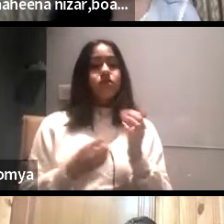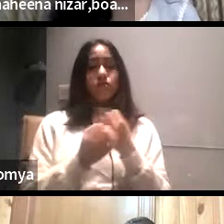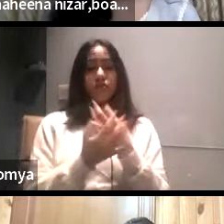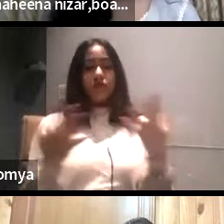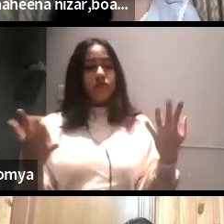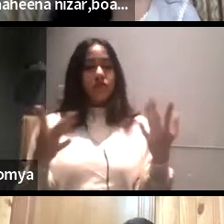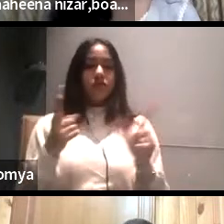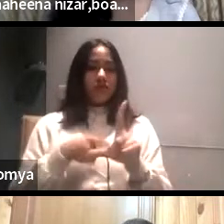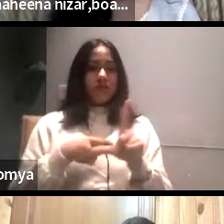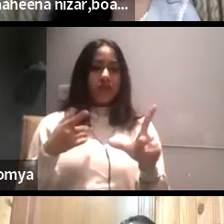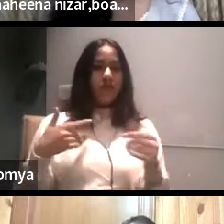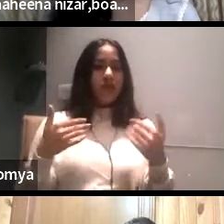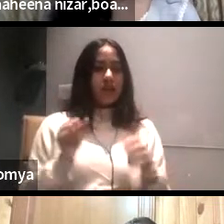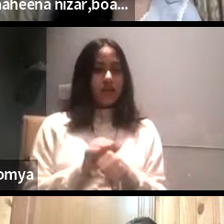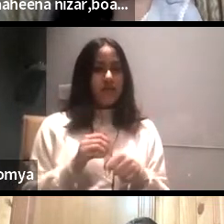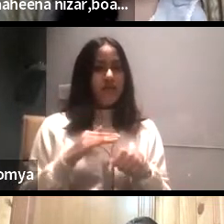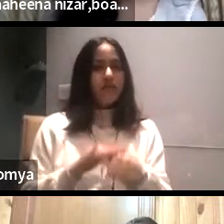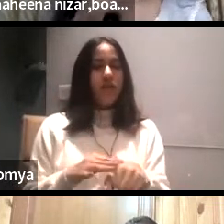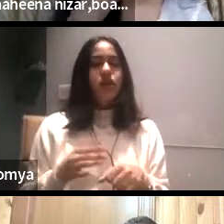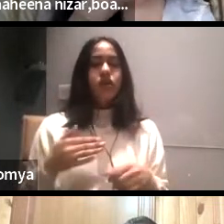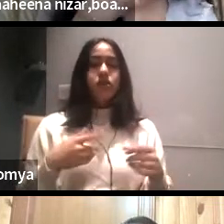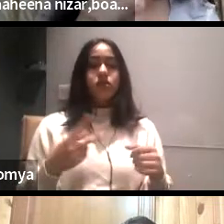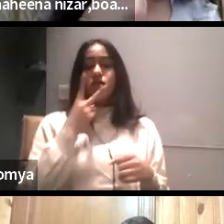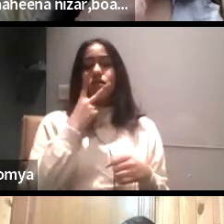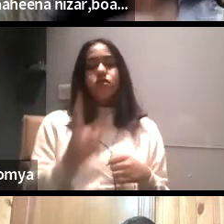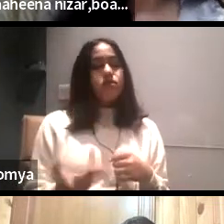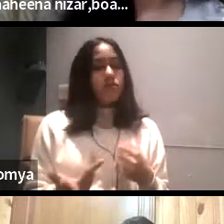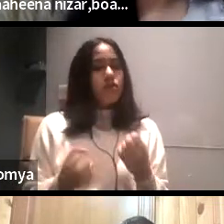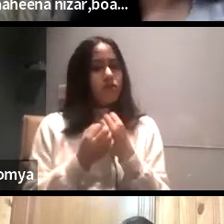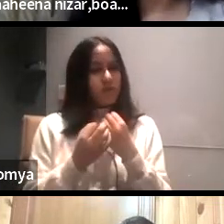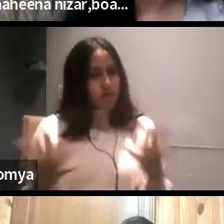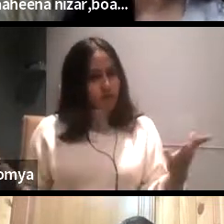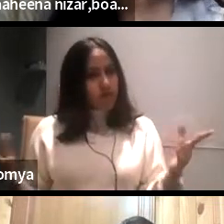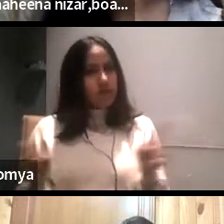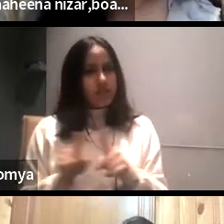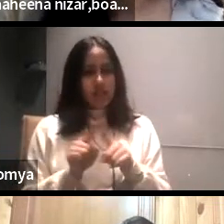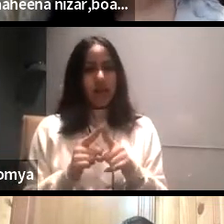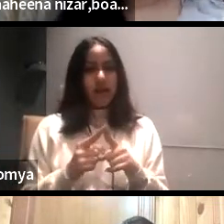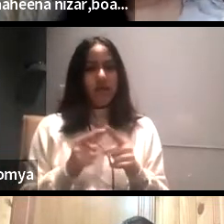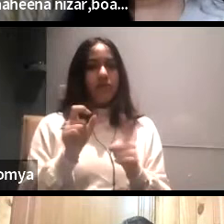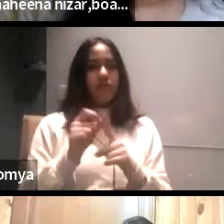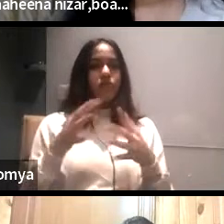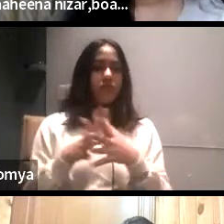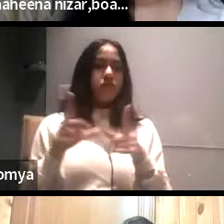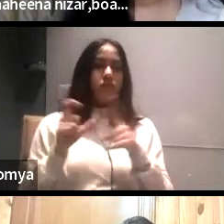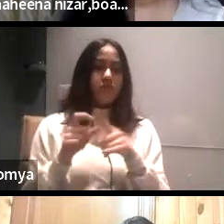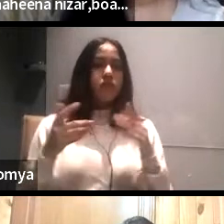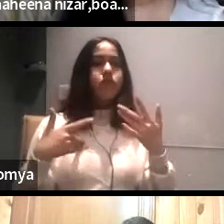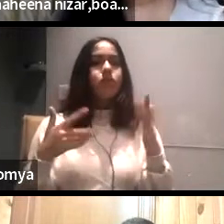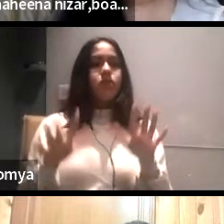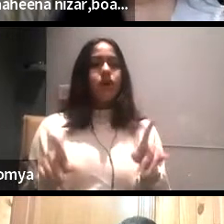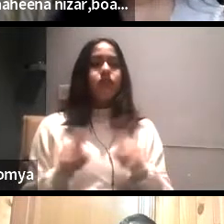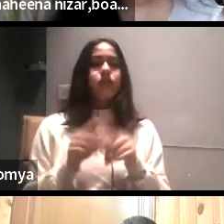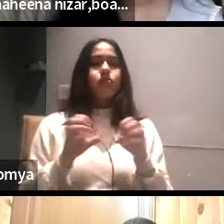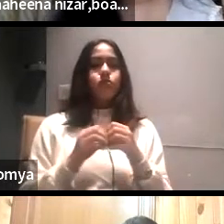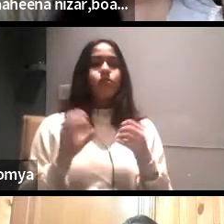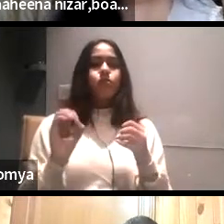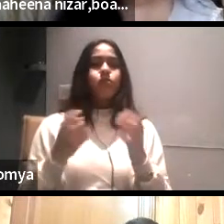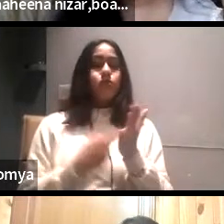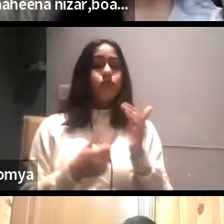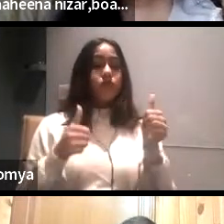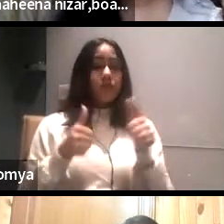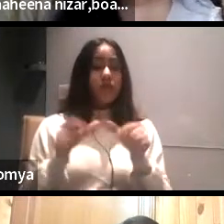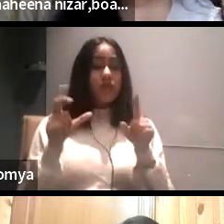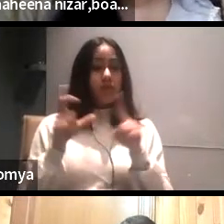years. And I've seen a lot of, I've been trained for disability recruitment also. I was in the board of the civil